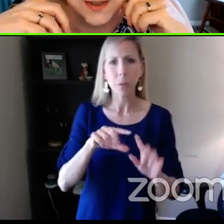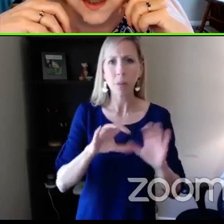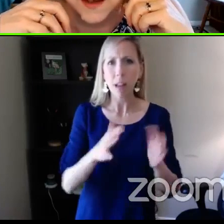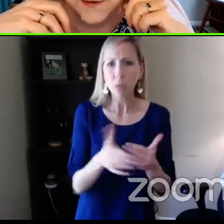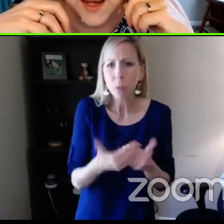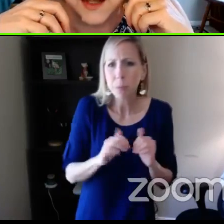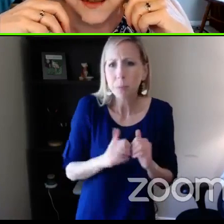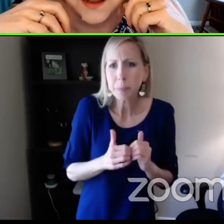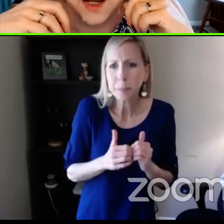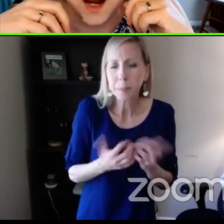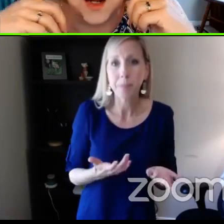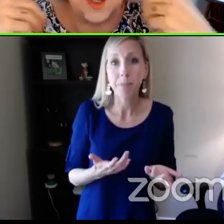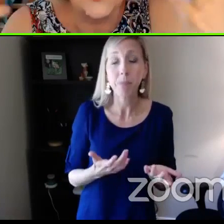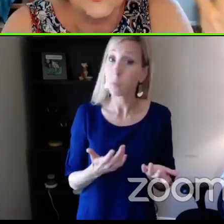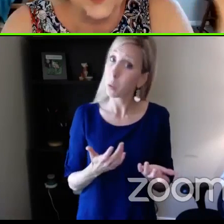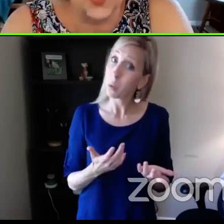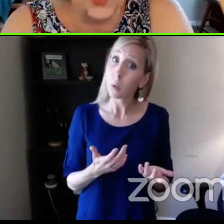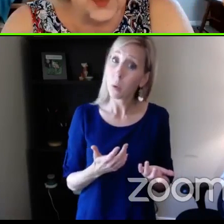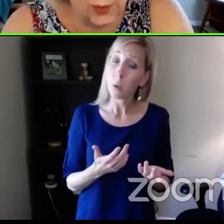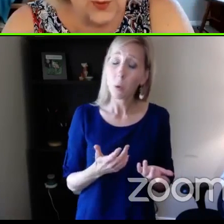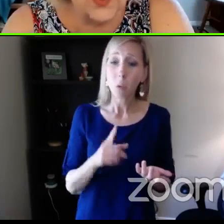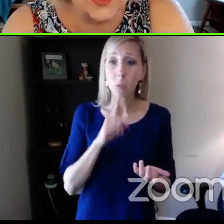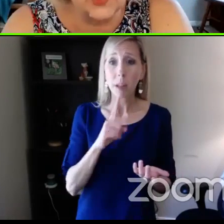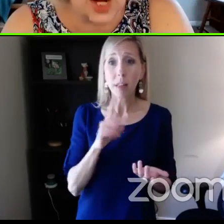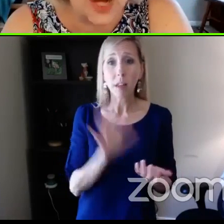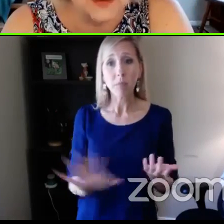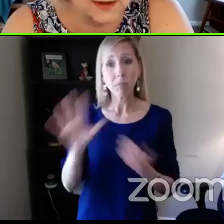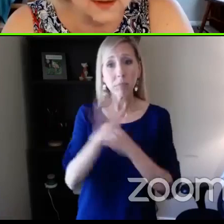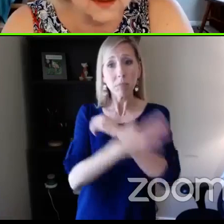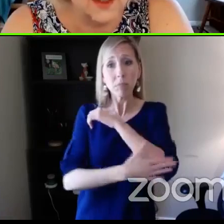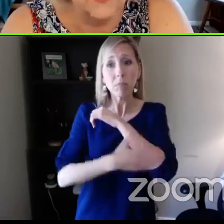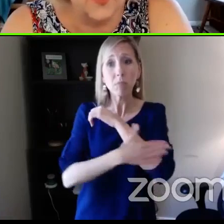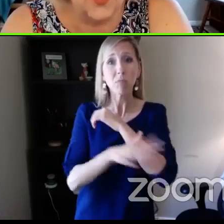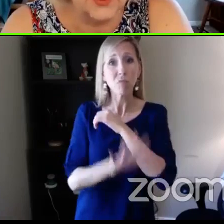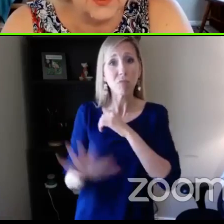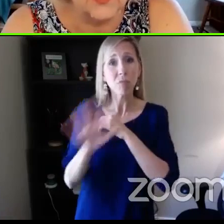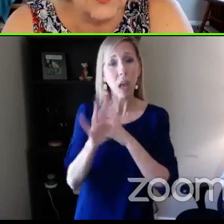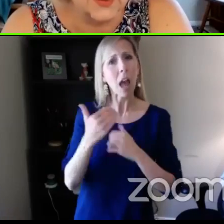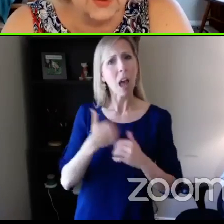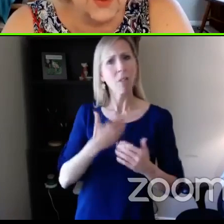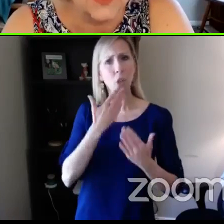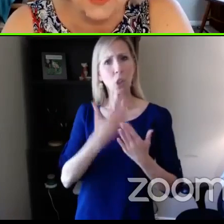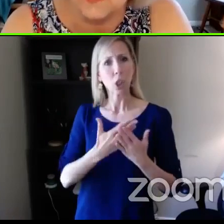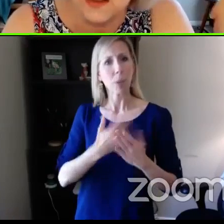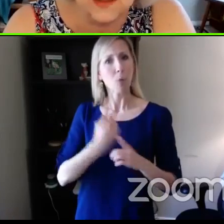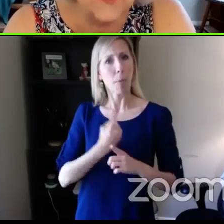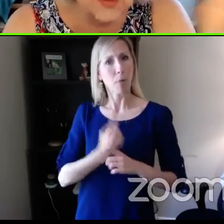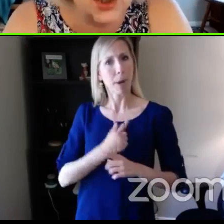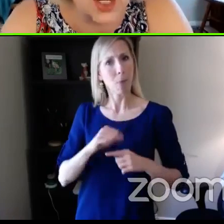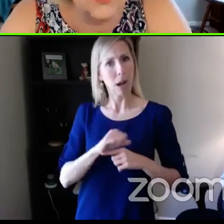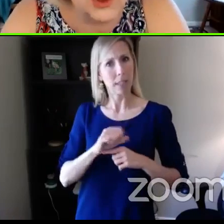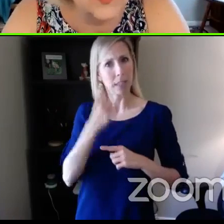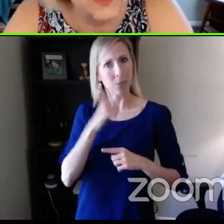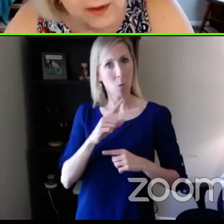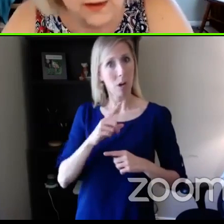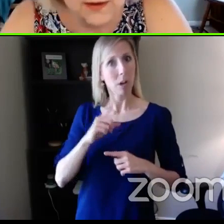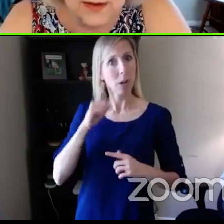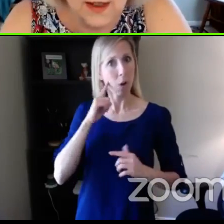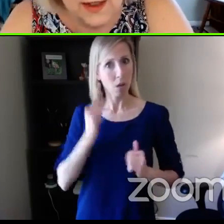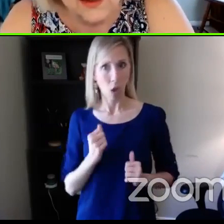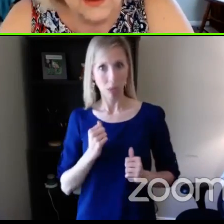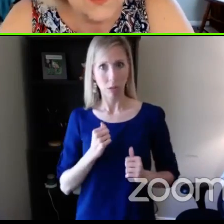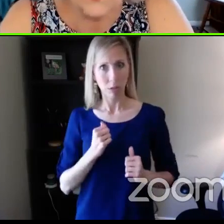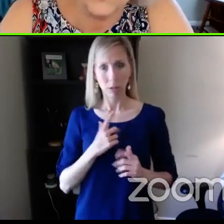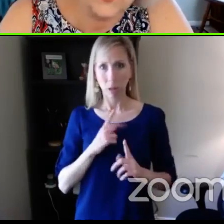country that support appropriate practices for mm-hmm. kids with hearing loss. And it's getting very challenging